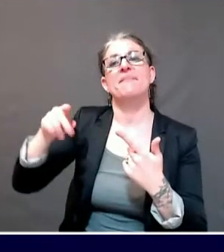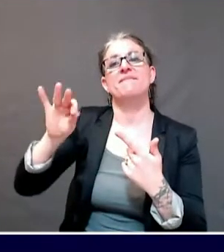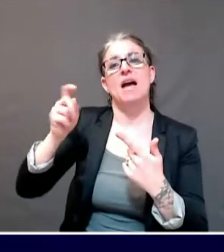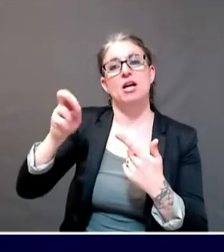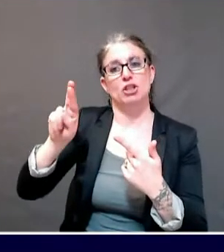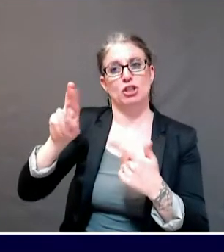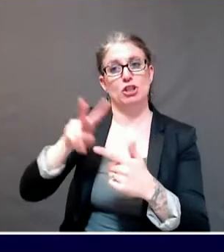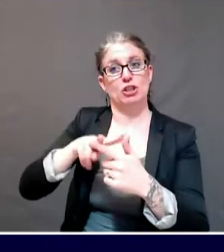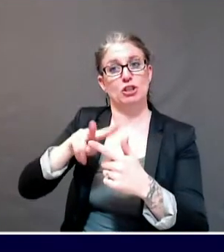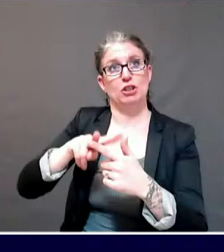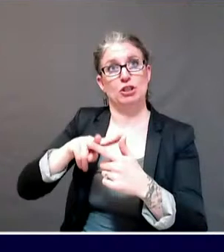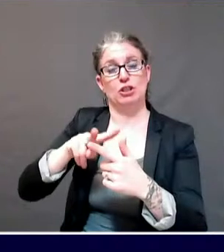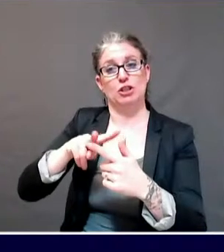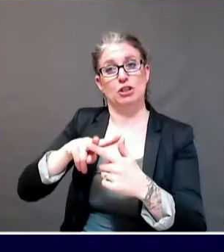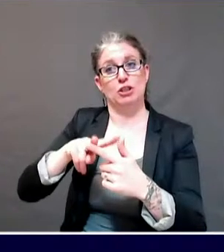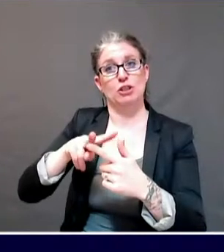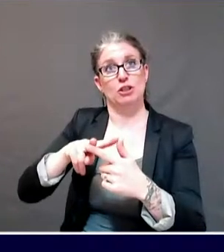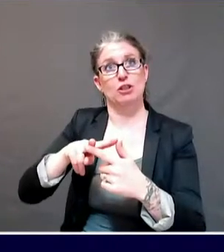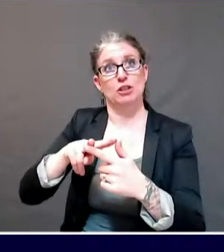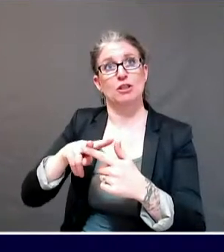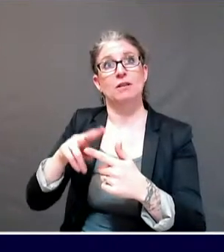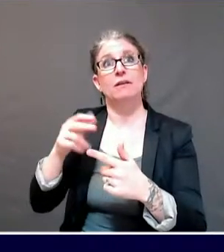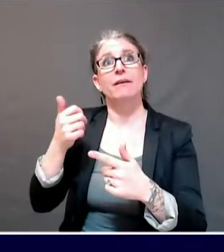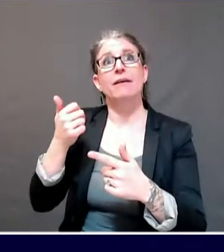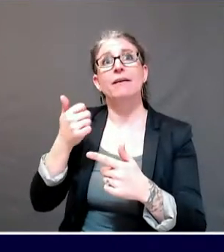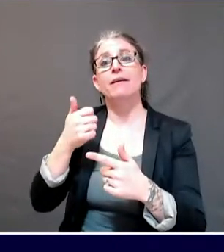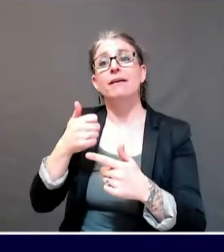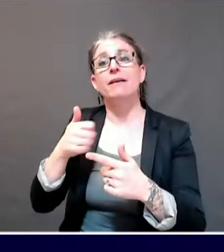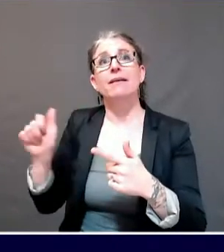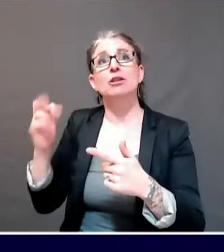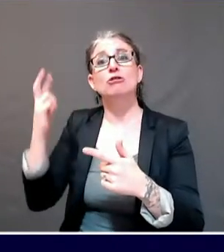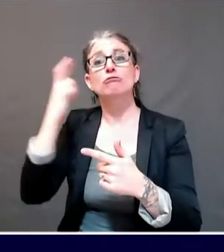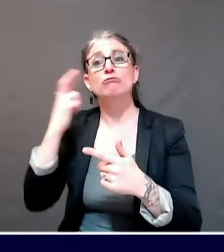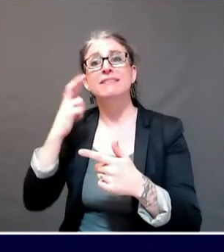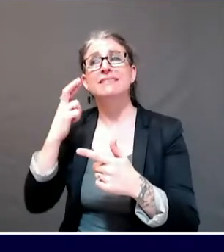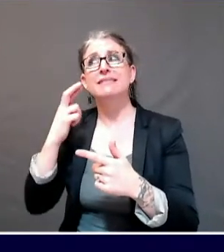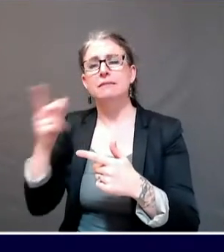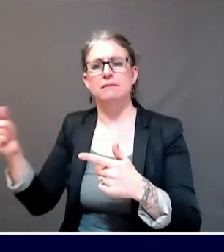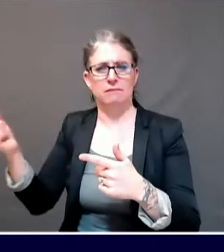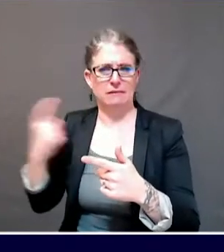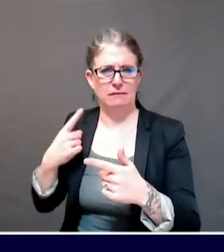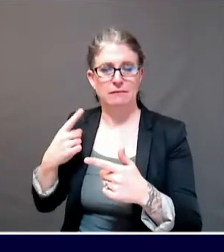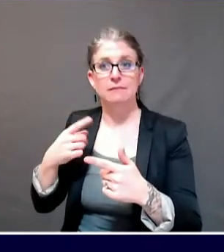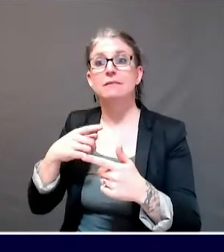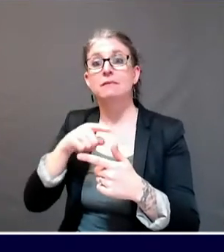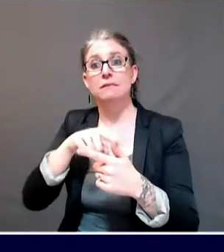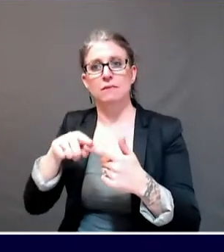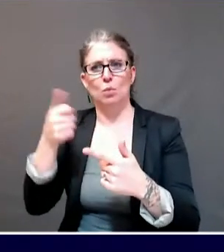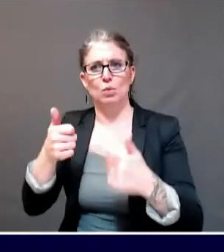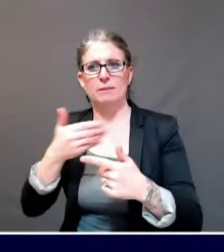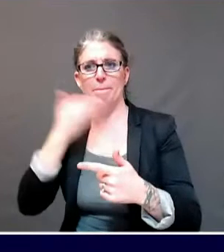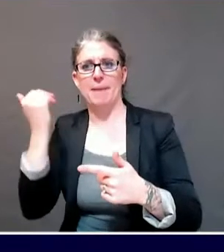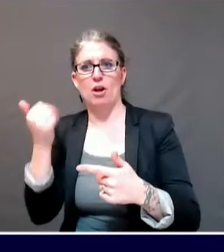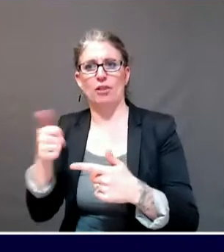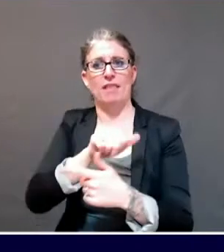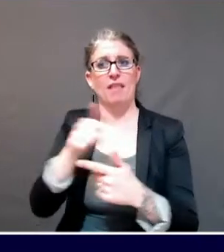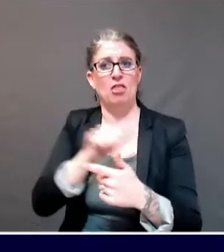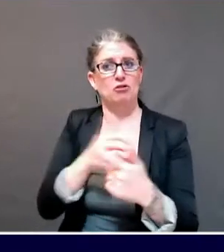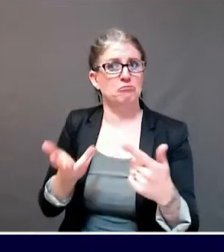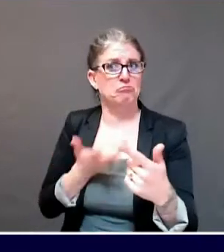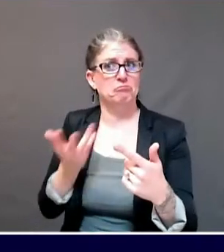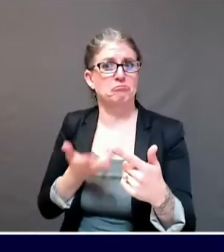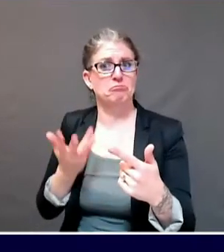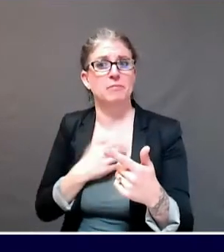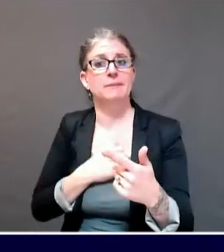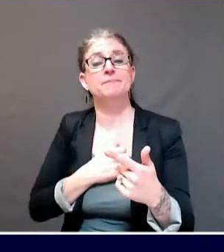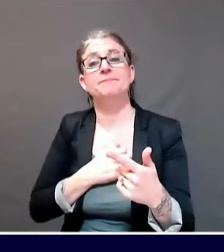over the other? Now, certainly there are differences in how those vaccines are stored and handled. And we've talked about that, the